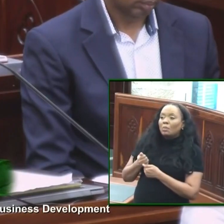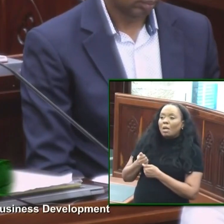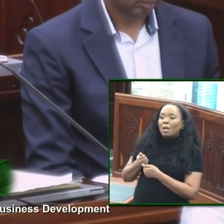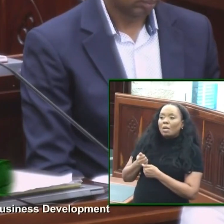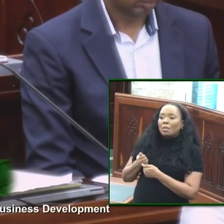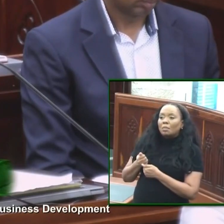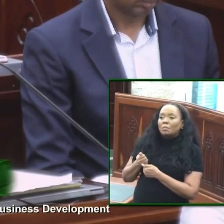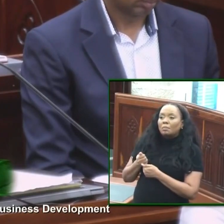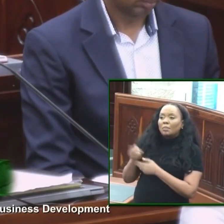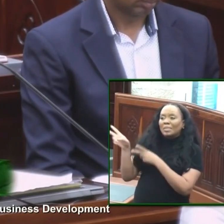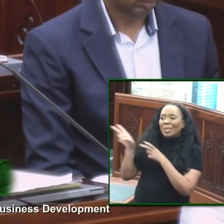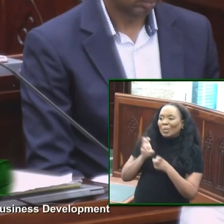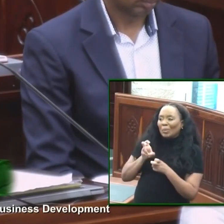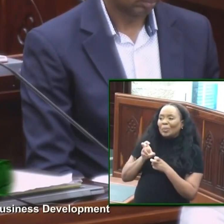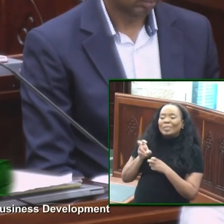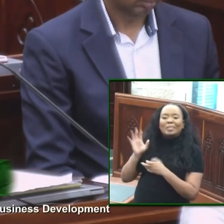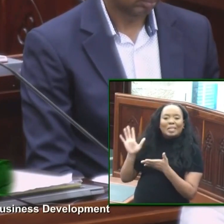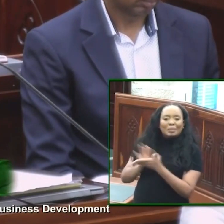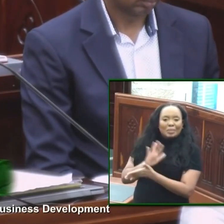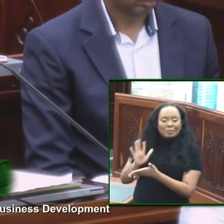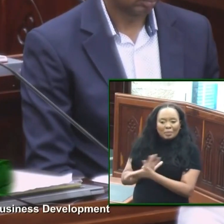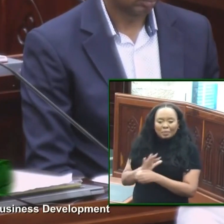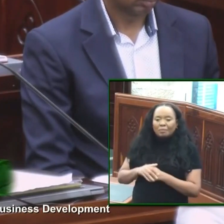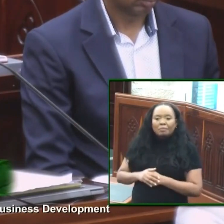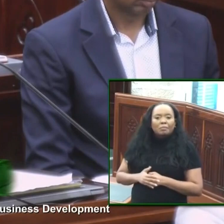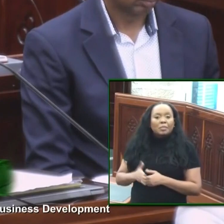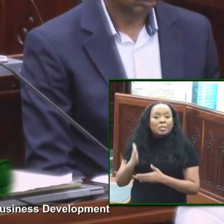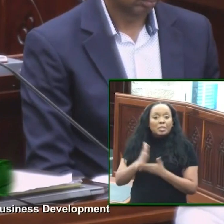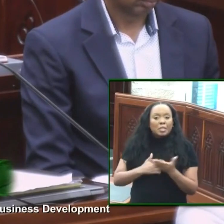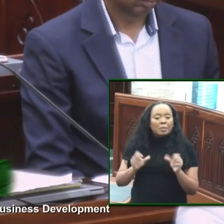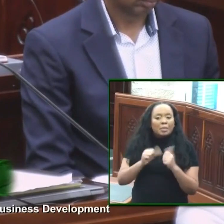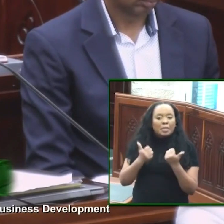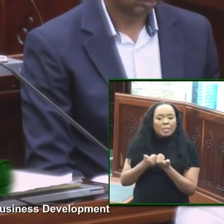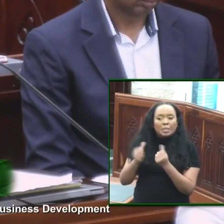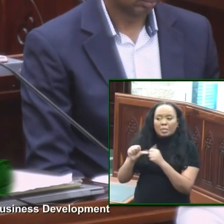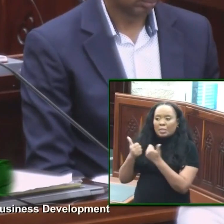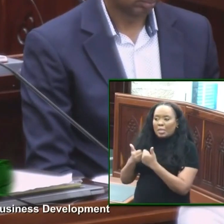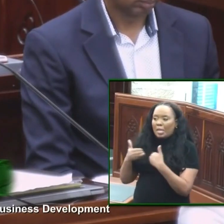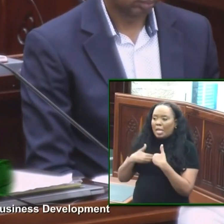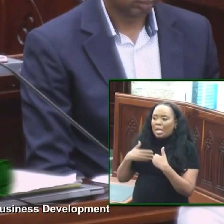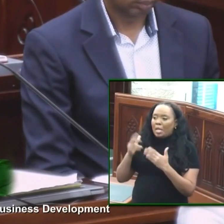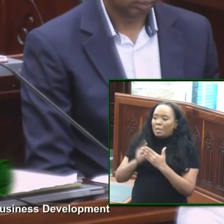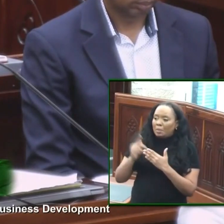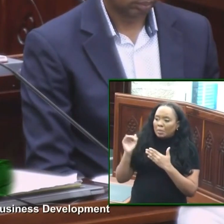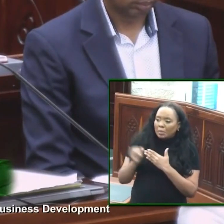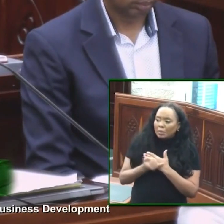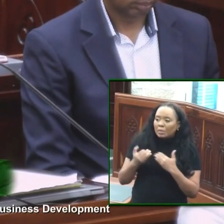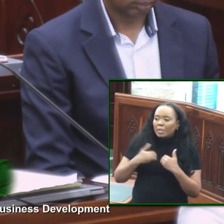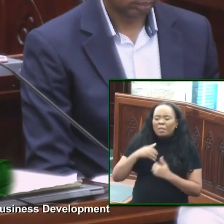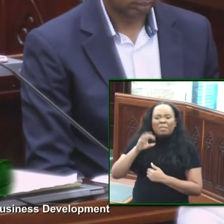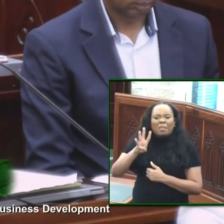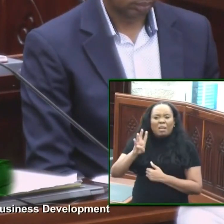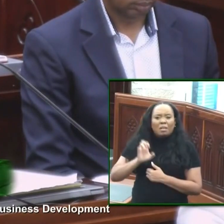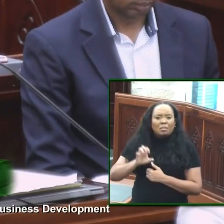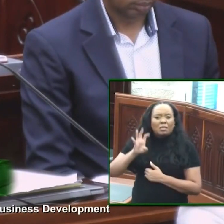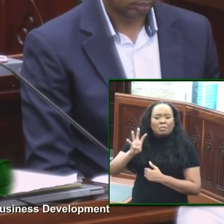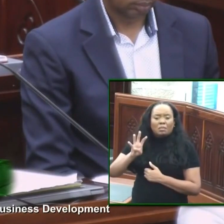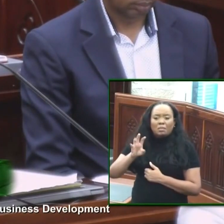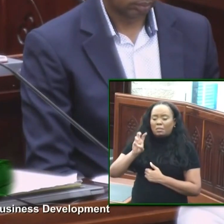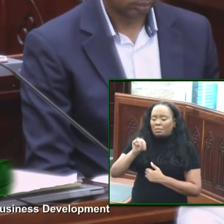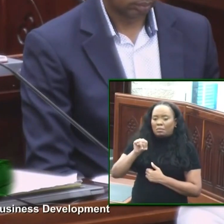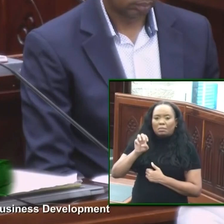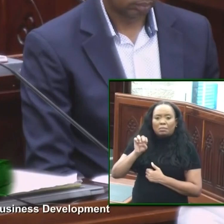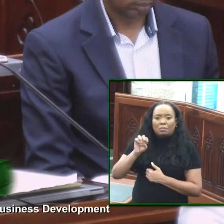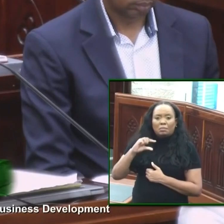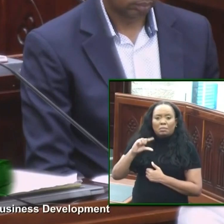11 companies, some 39 projects that have a capacity of 404 megawatts of battery